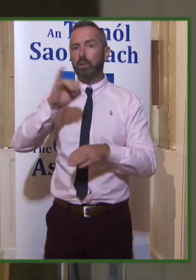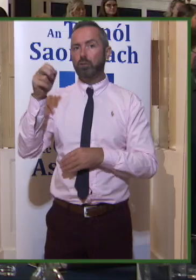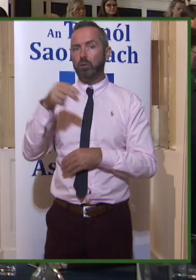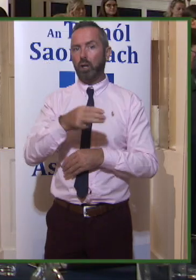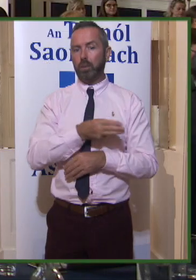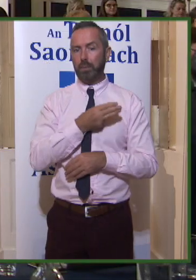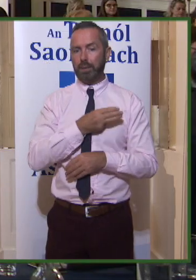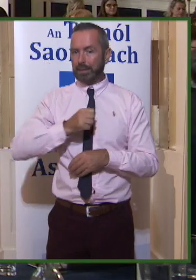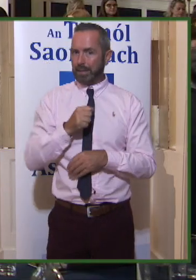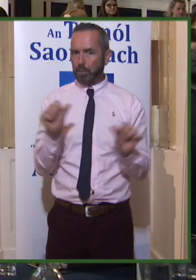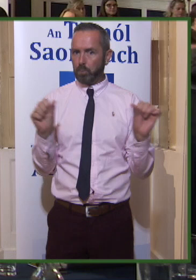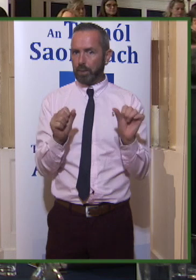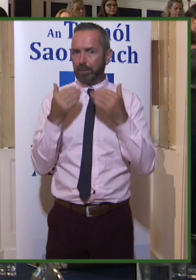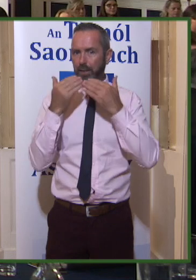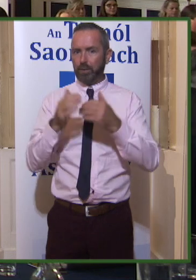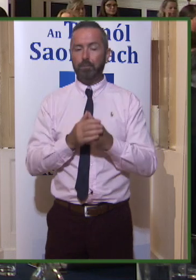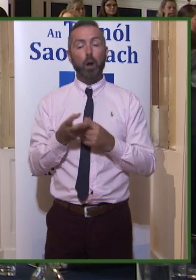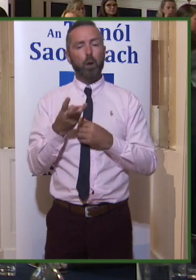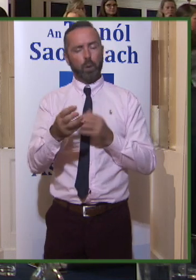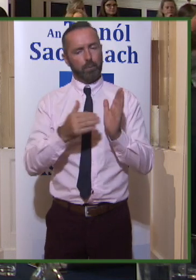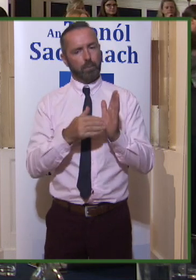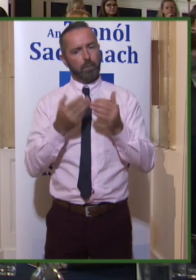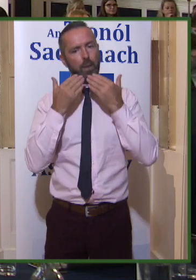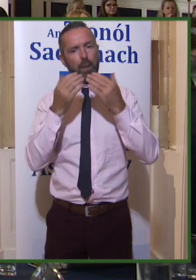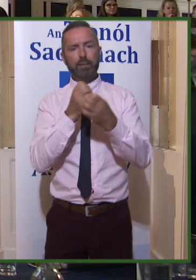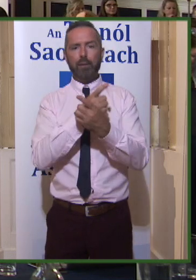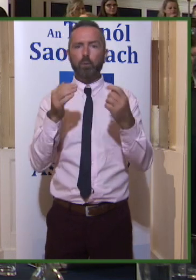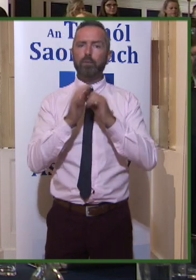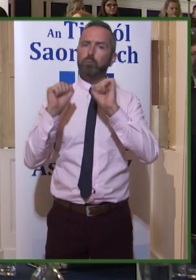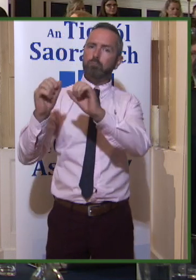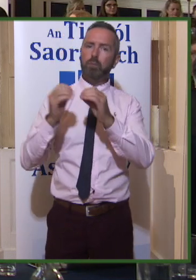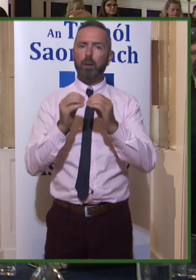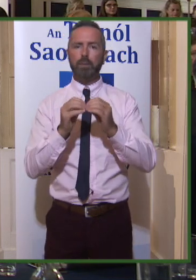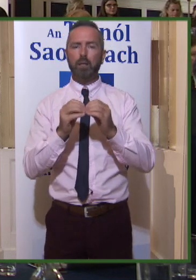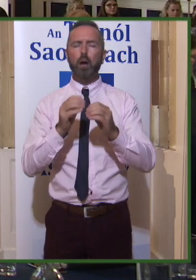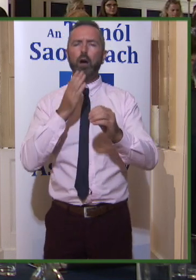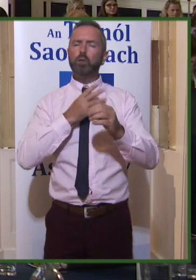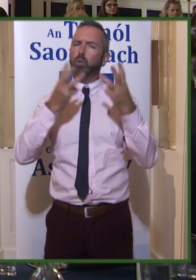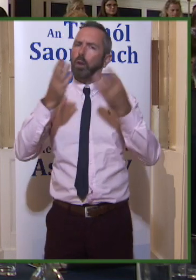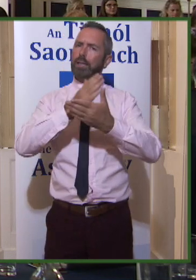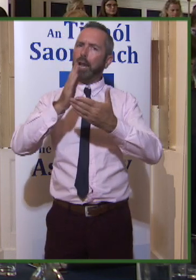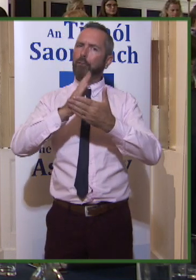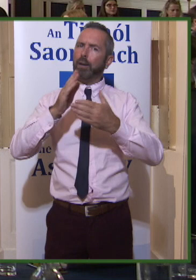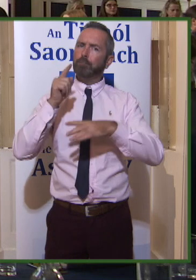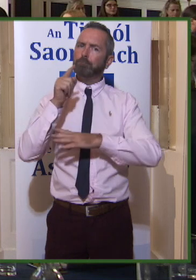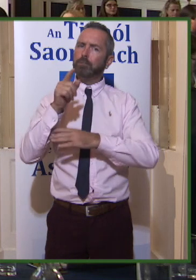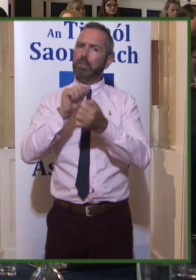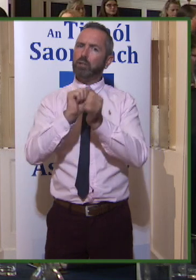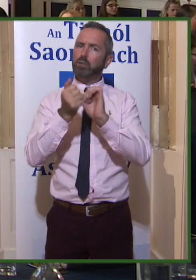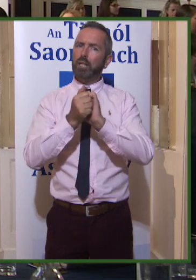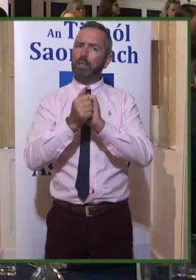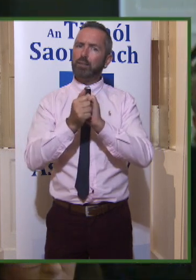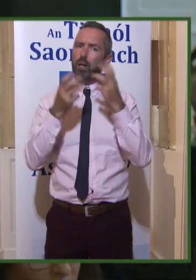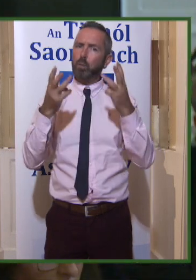If you just keep it brief, John, as well. Thank you. I will indeed, and thanks to everyone for the comments. Maybe just to clarify, this change is